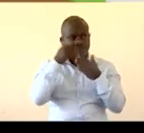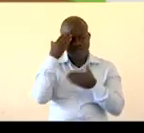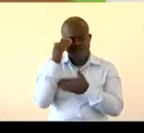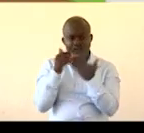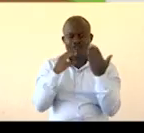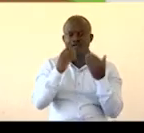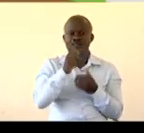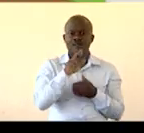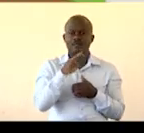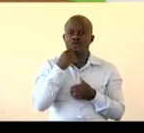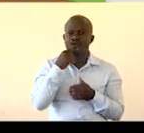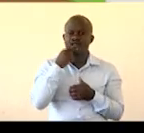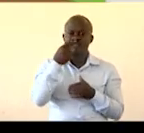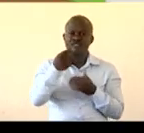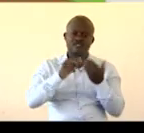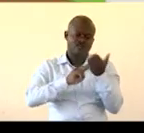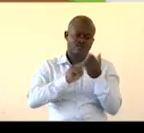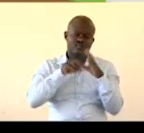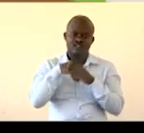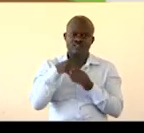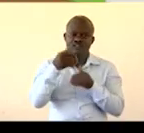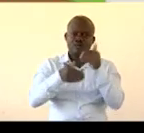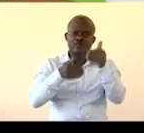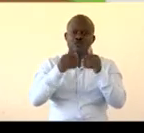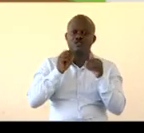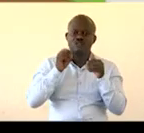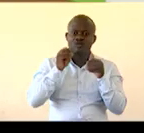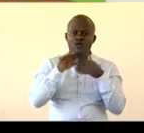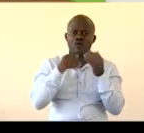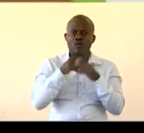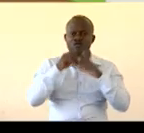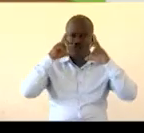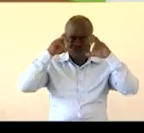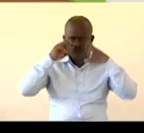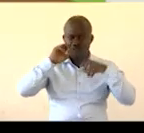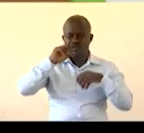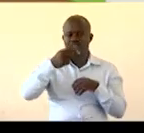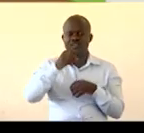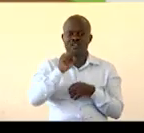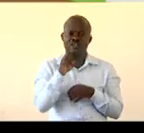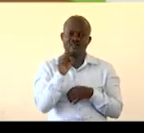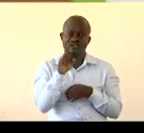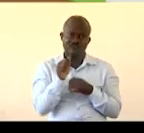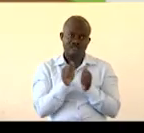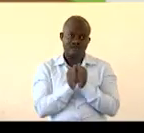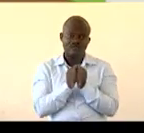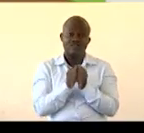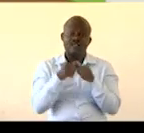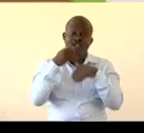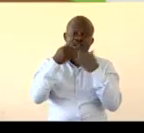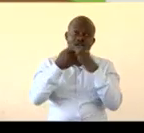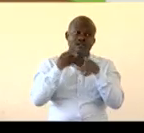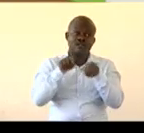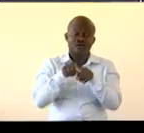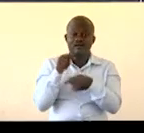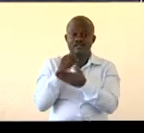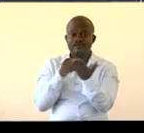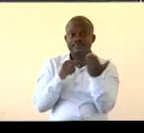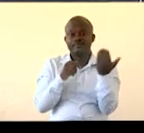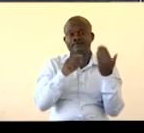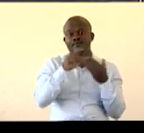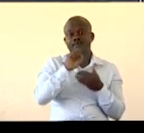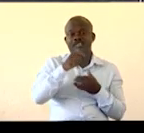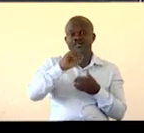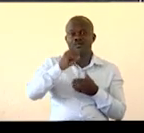dioxide is used in the process of photosynthesis. They're also exposed so that stomata